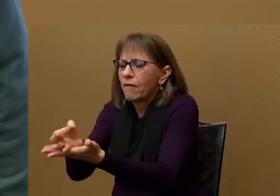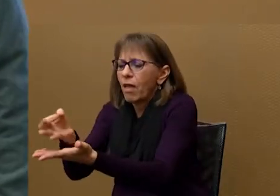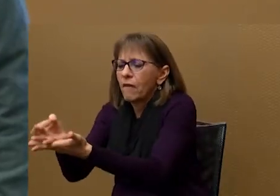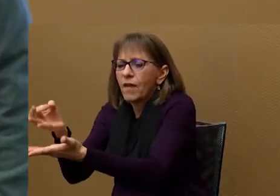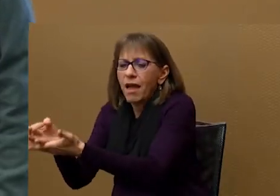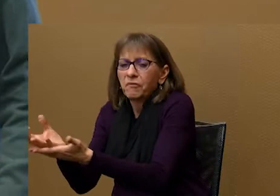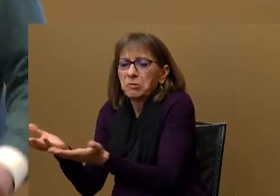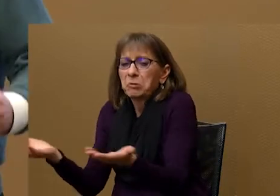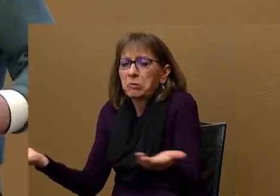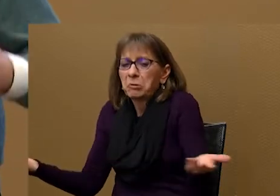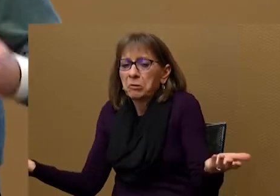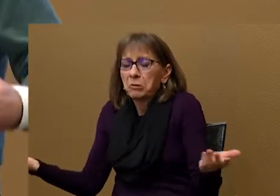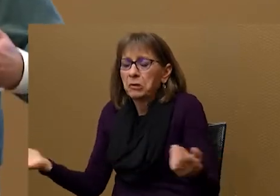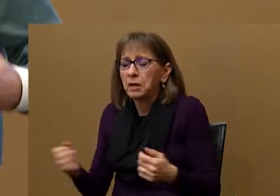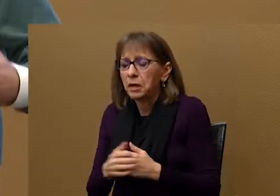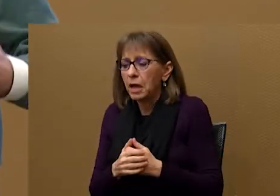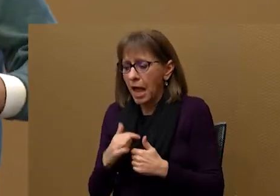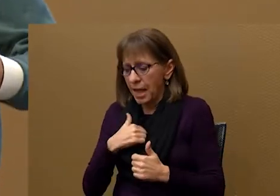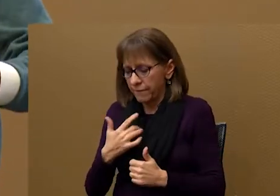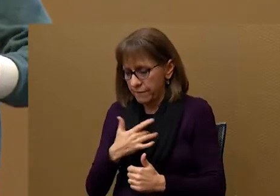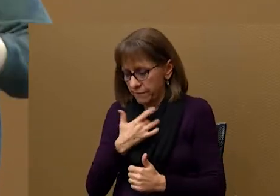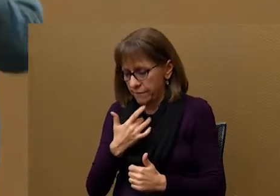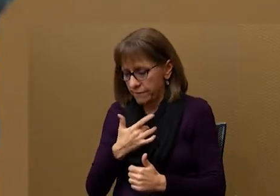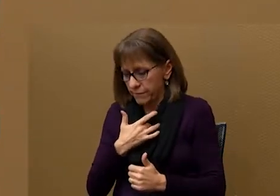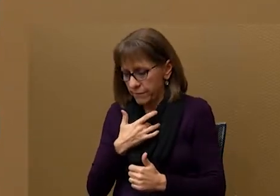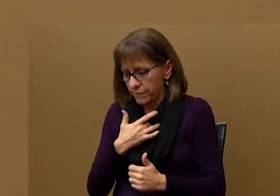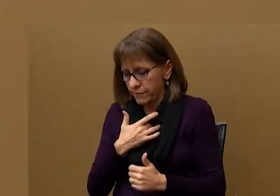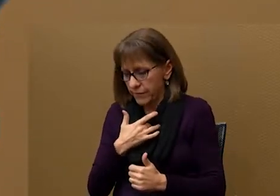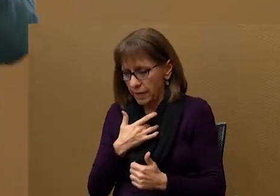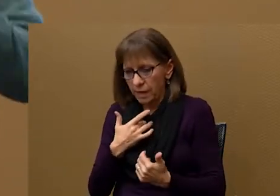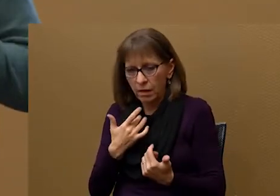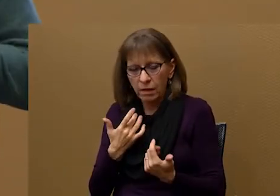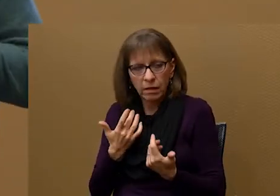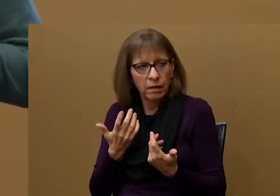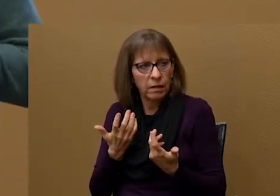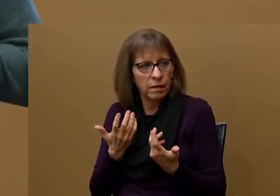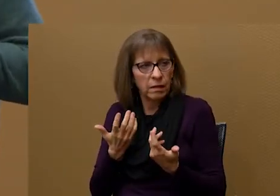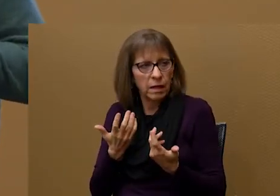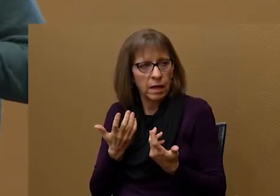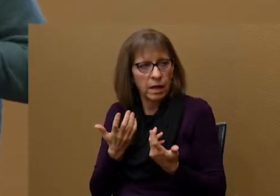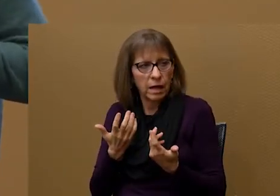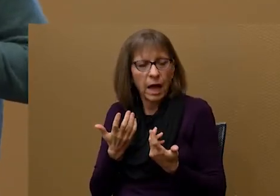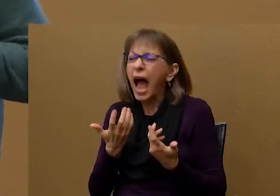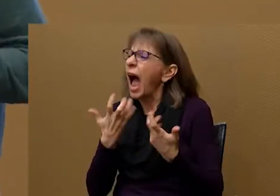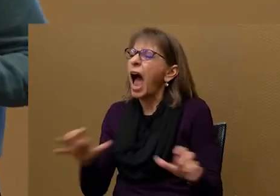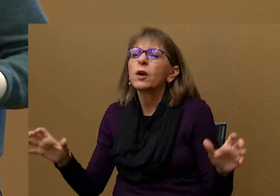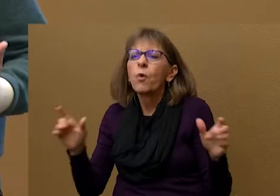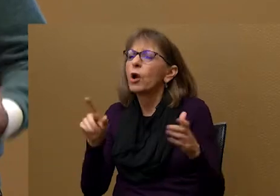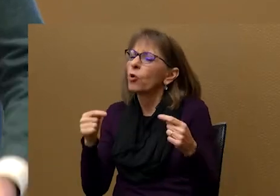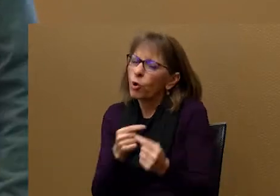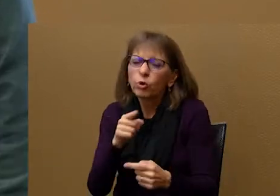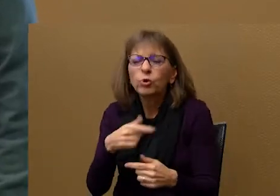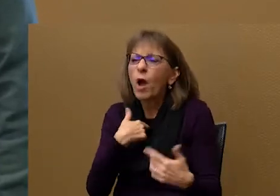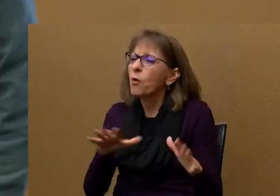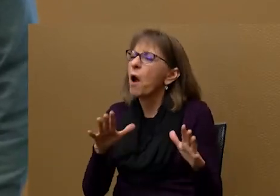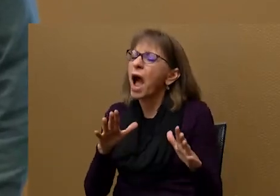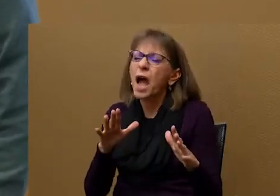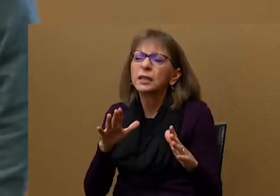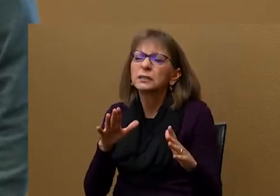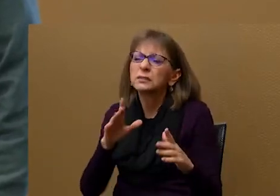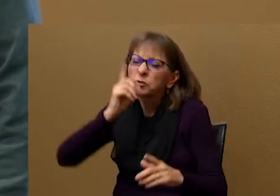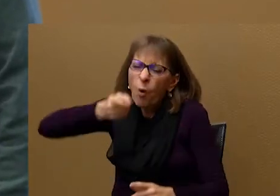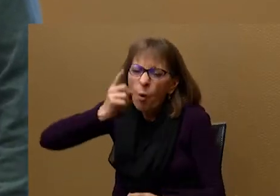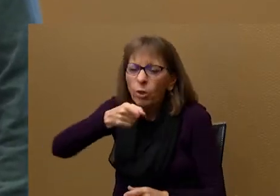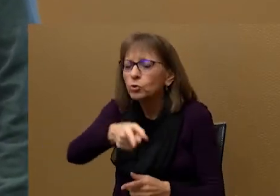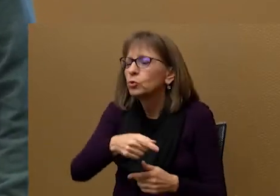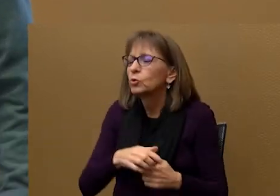future. What happens if you get F and F more and more and more and more? And I feel, I don't want to yell at you. I don't